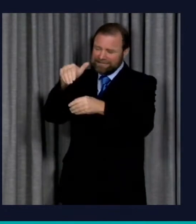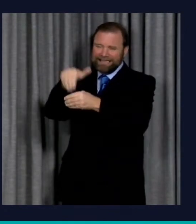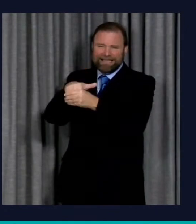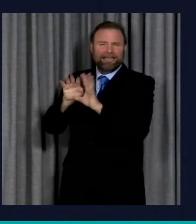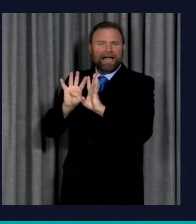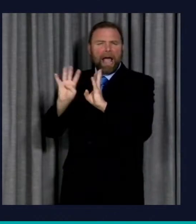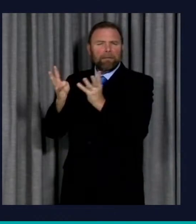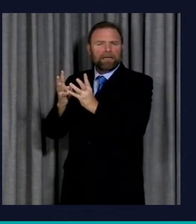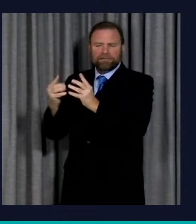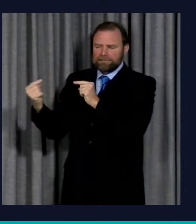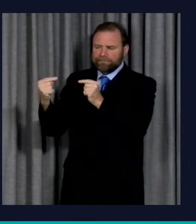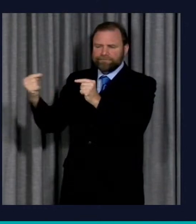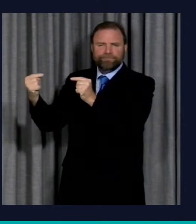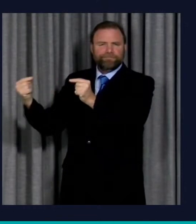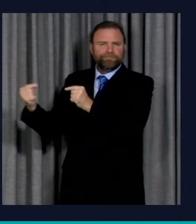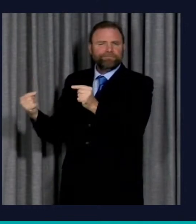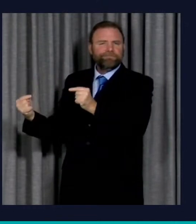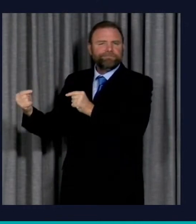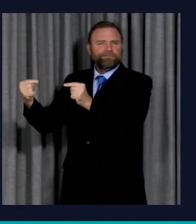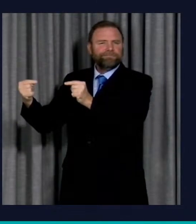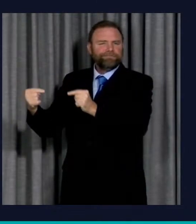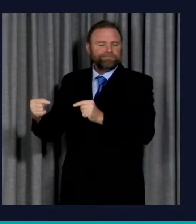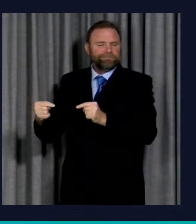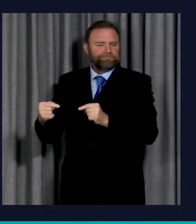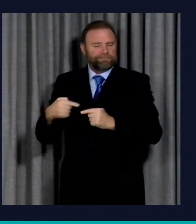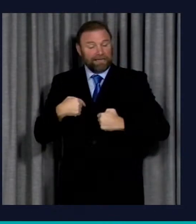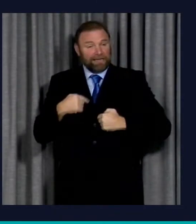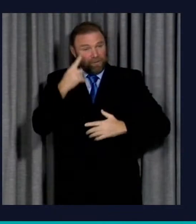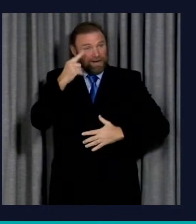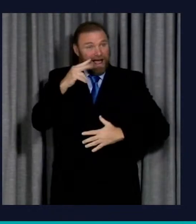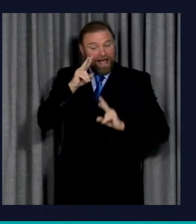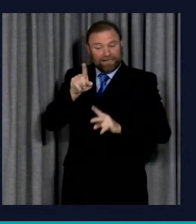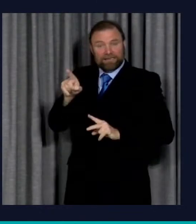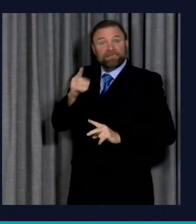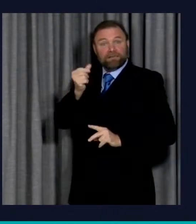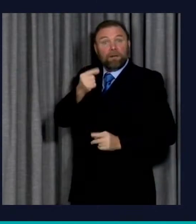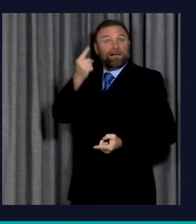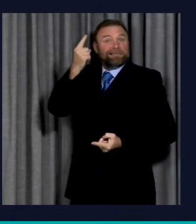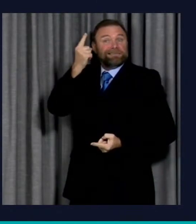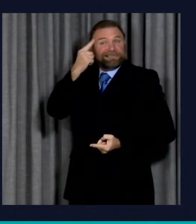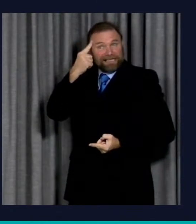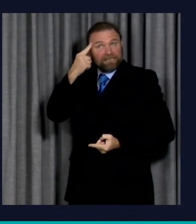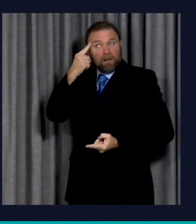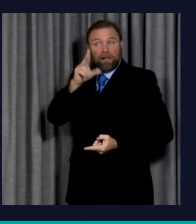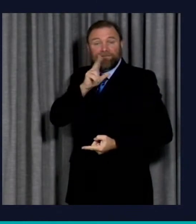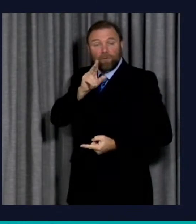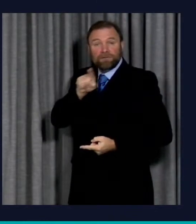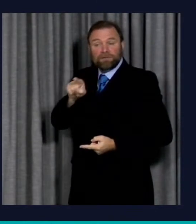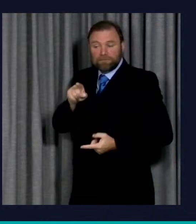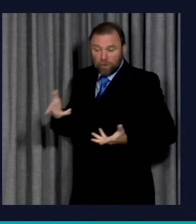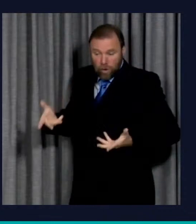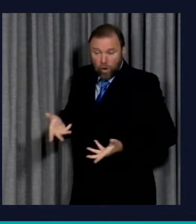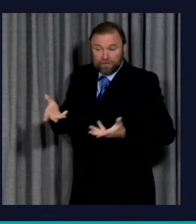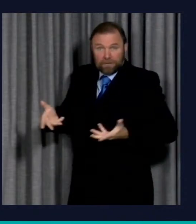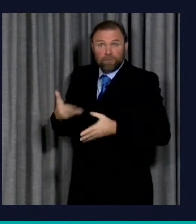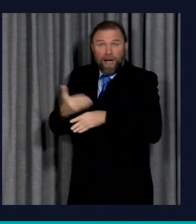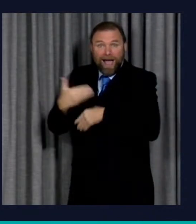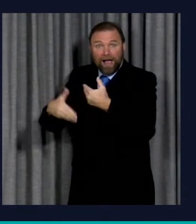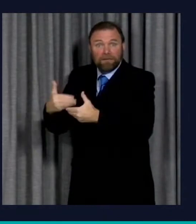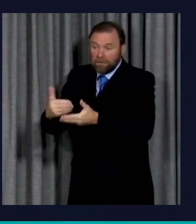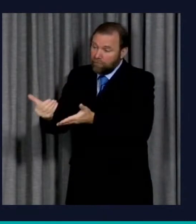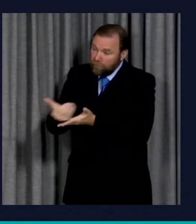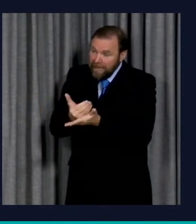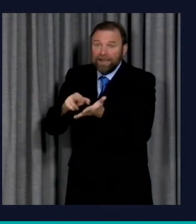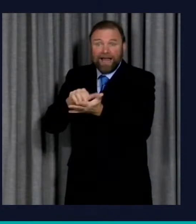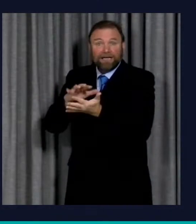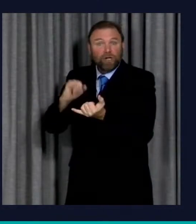are, as I would see it, sensible voices urging the Prime Minister to act, to protect the NHS and